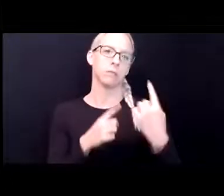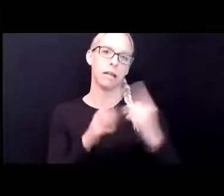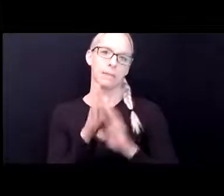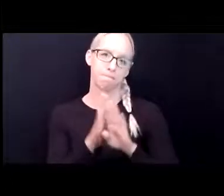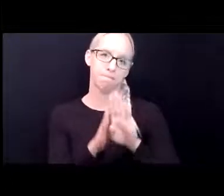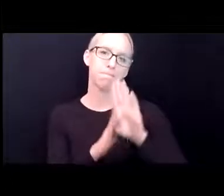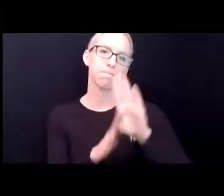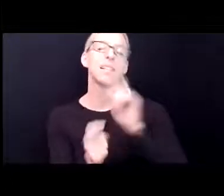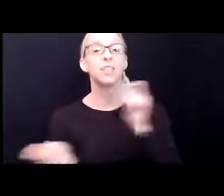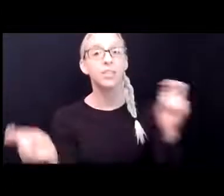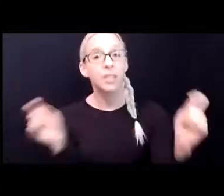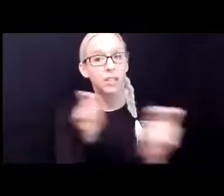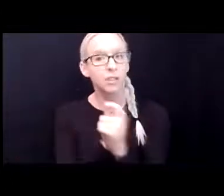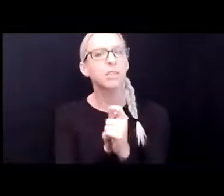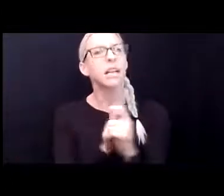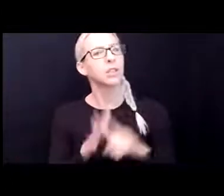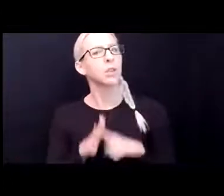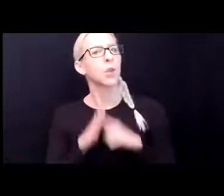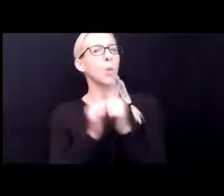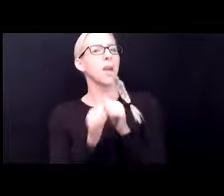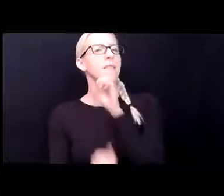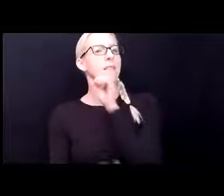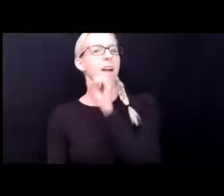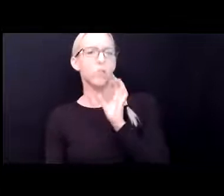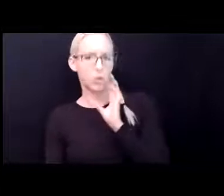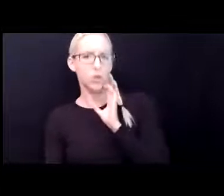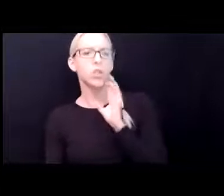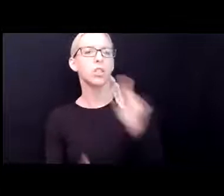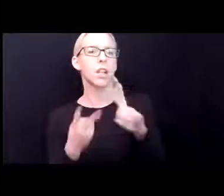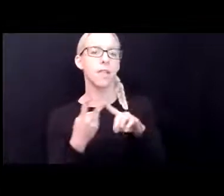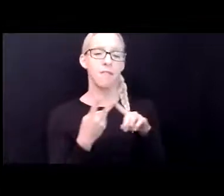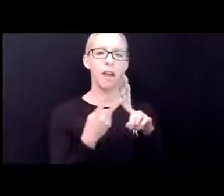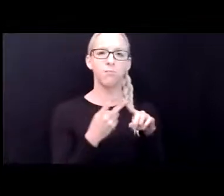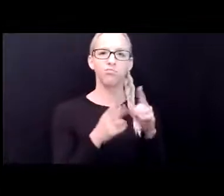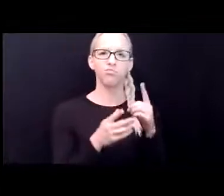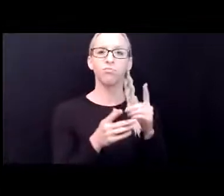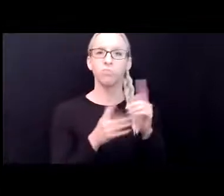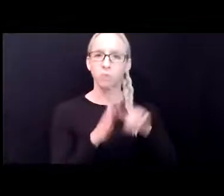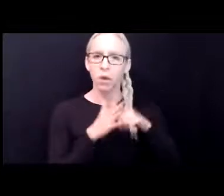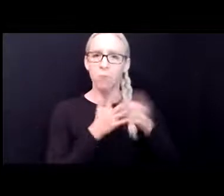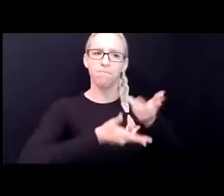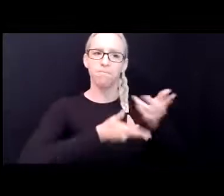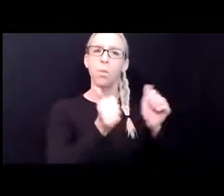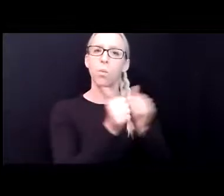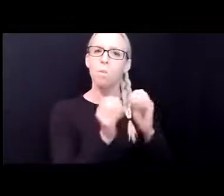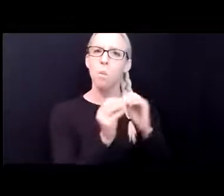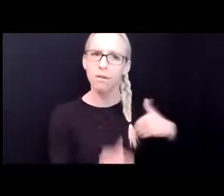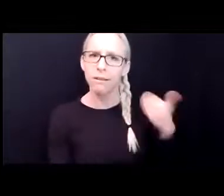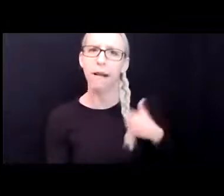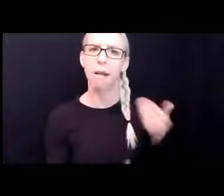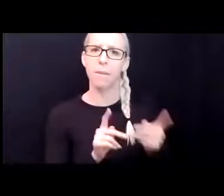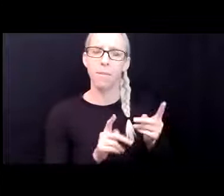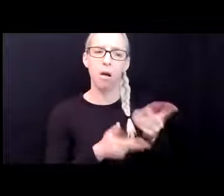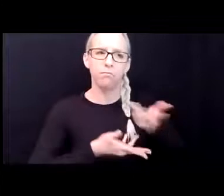working mostly just with elders. Then I got into a younger population, dealing with families with a child with